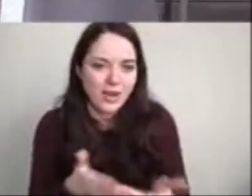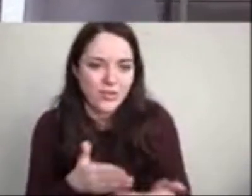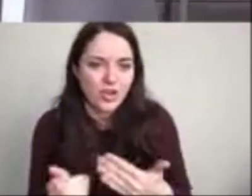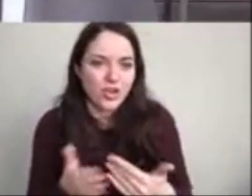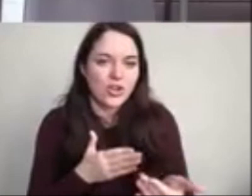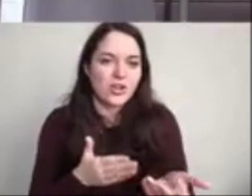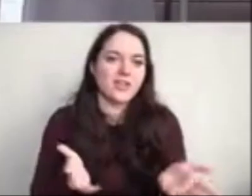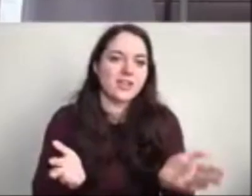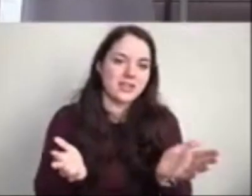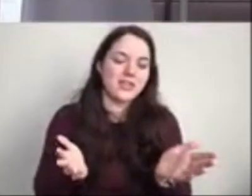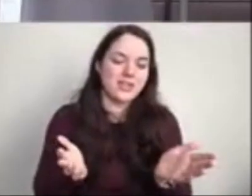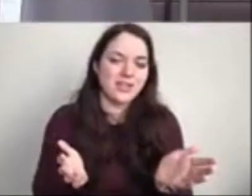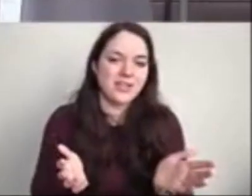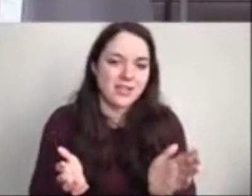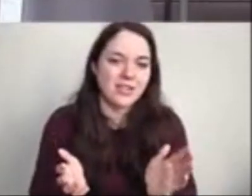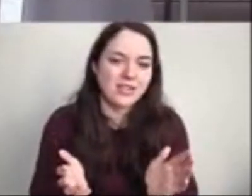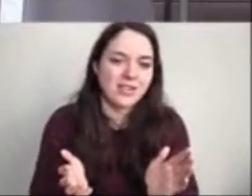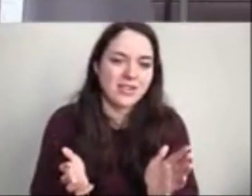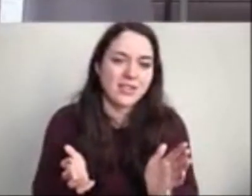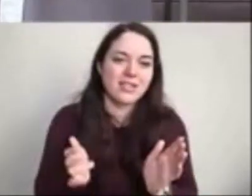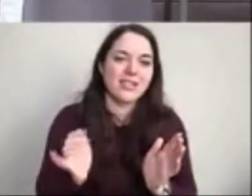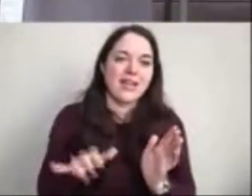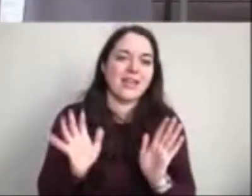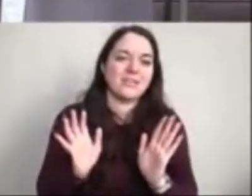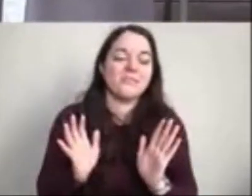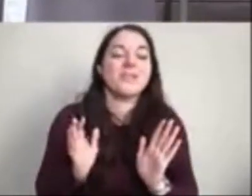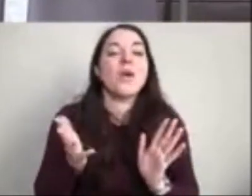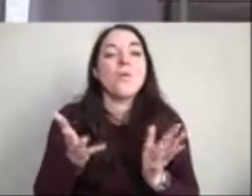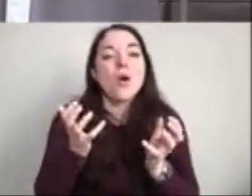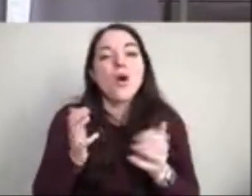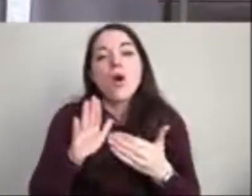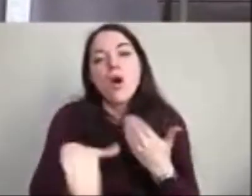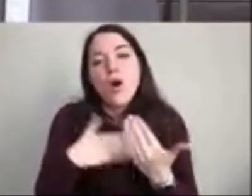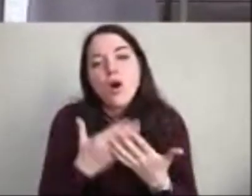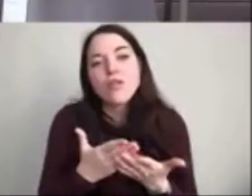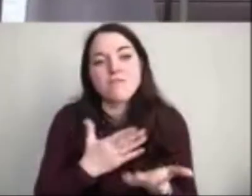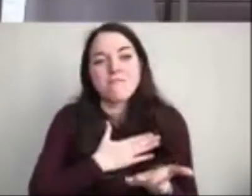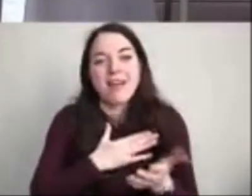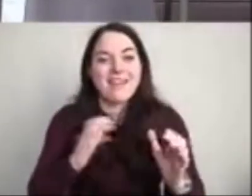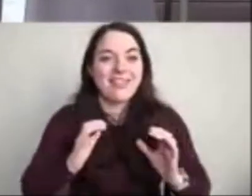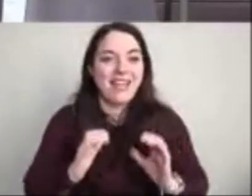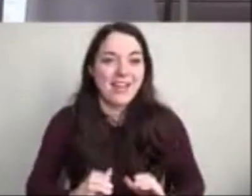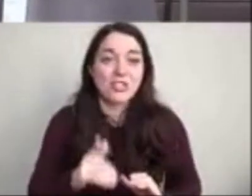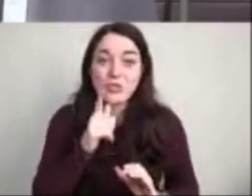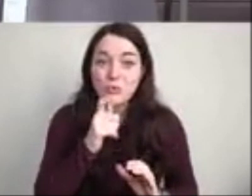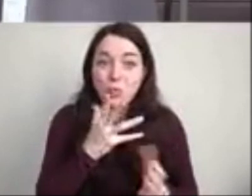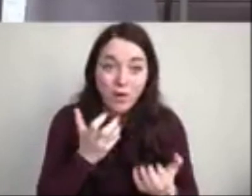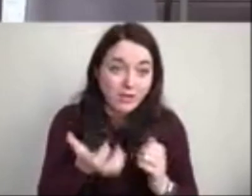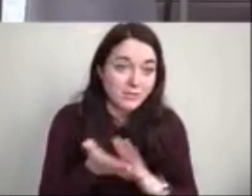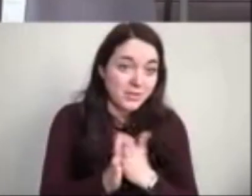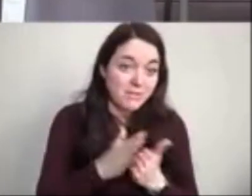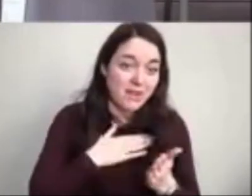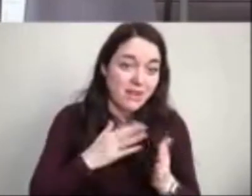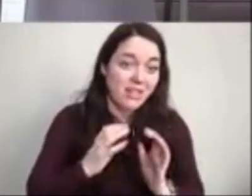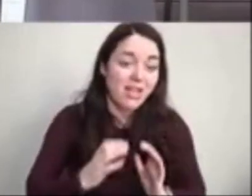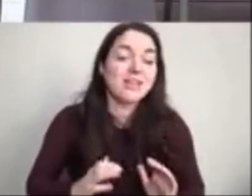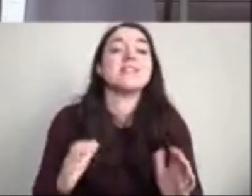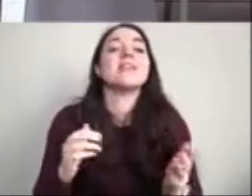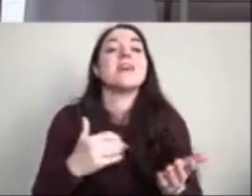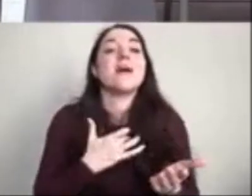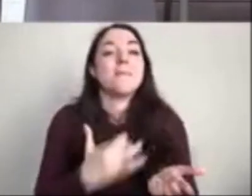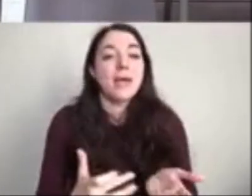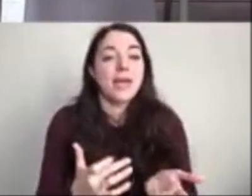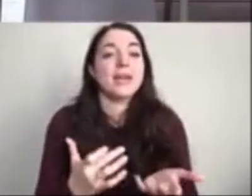you. And I want all of my clients new to know I give